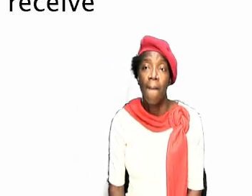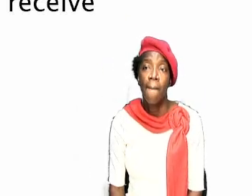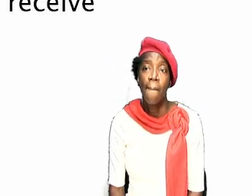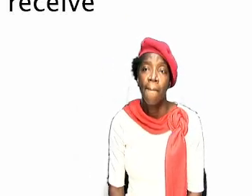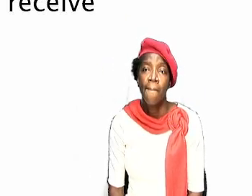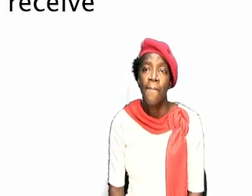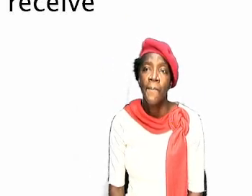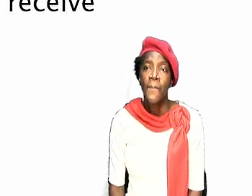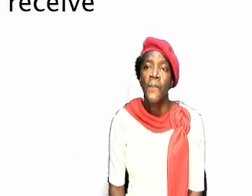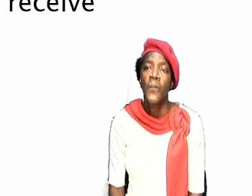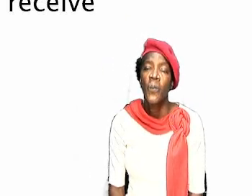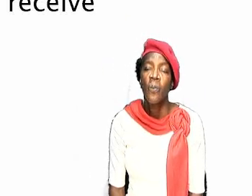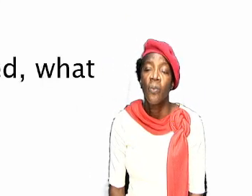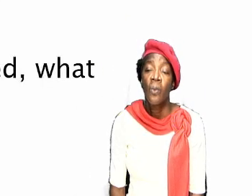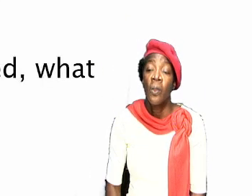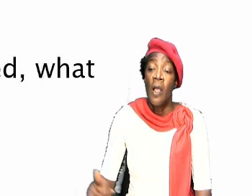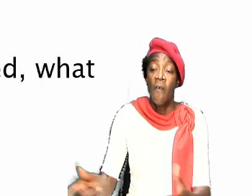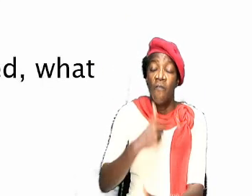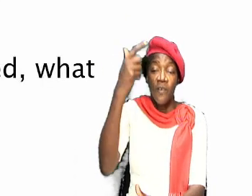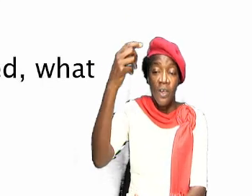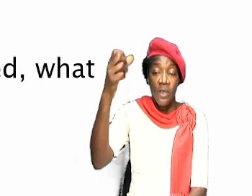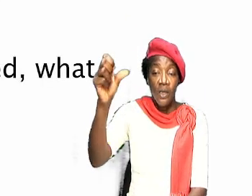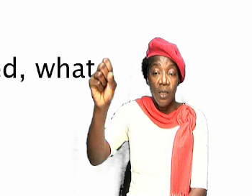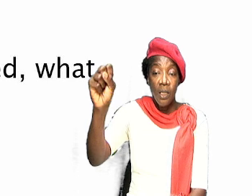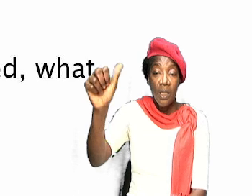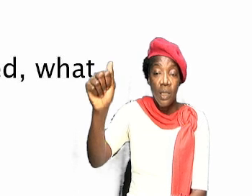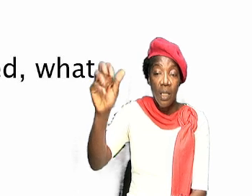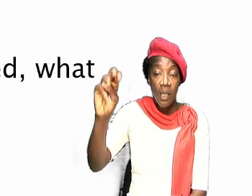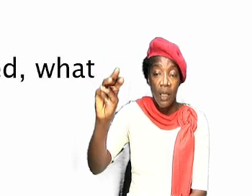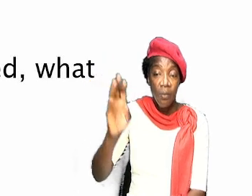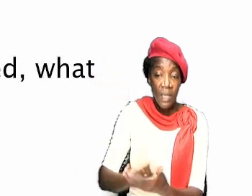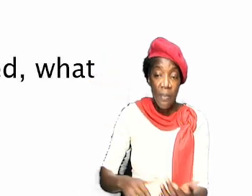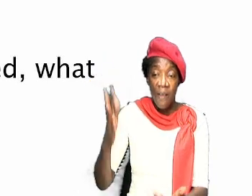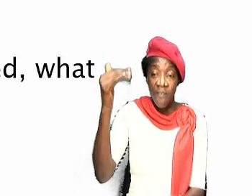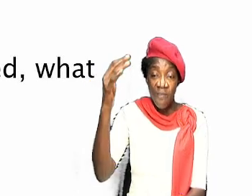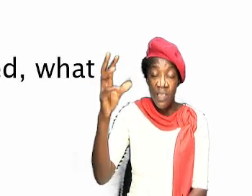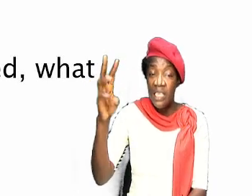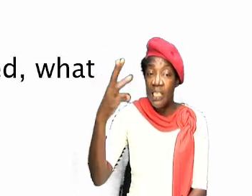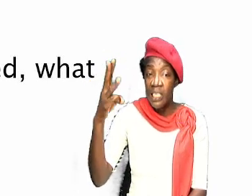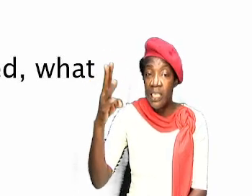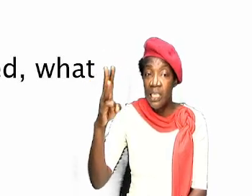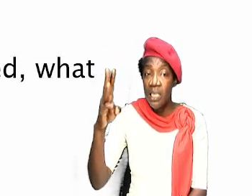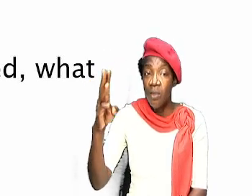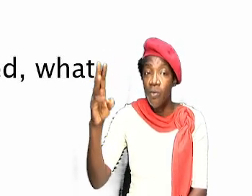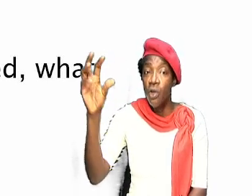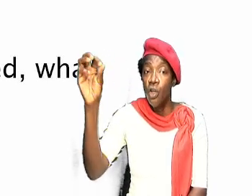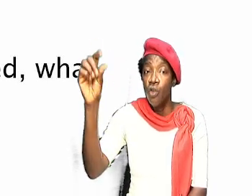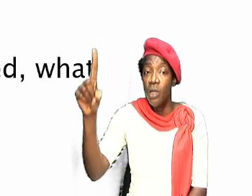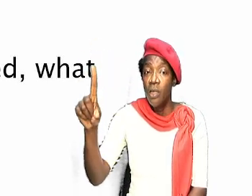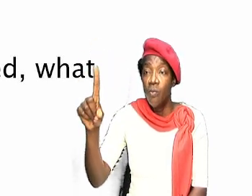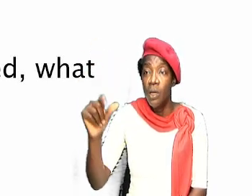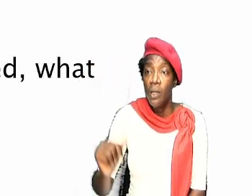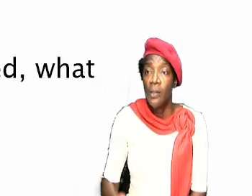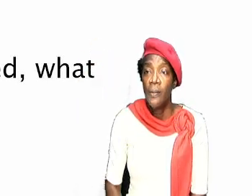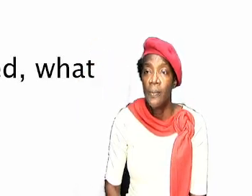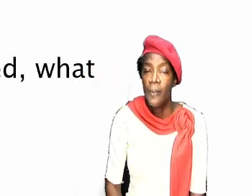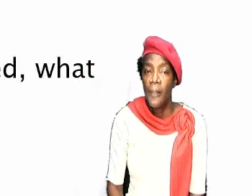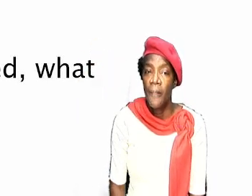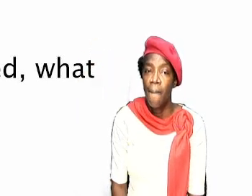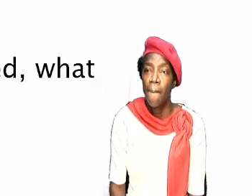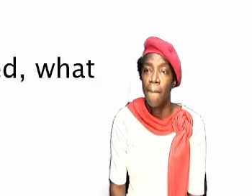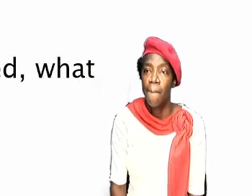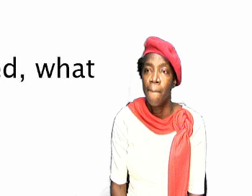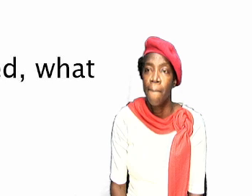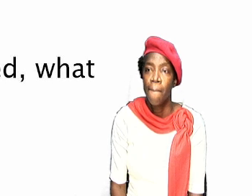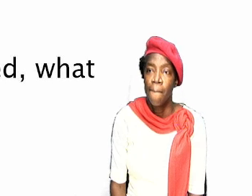So now when we look at 1 Samuel chapter 15, 16 to 21, let us find that